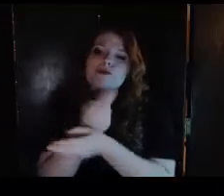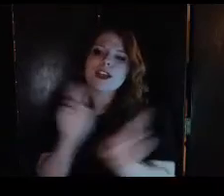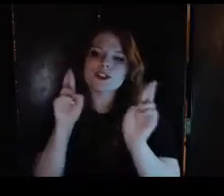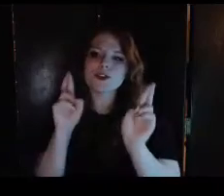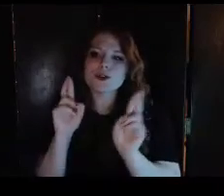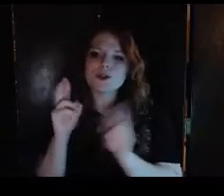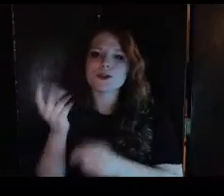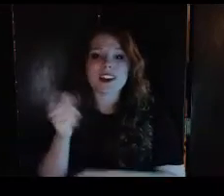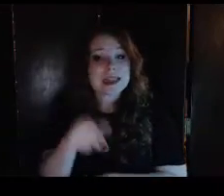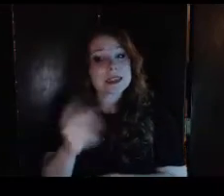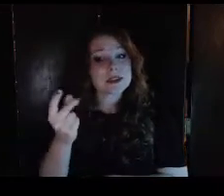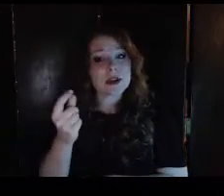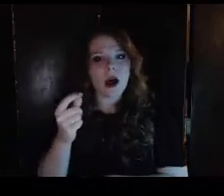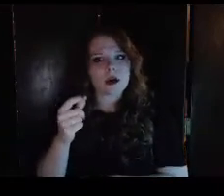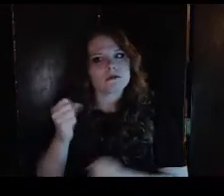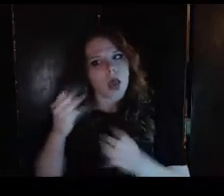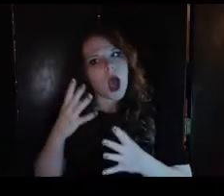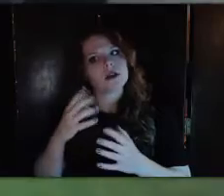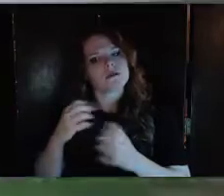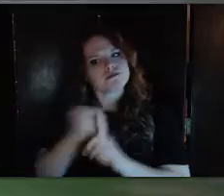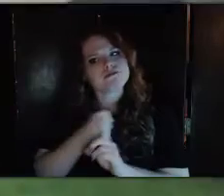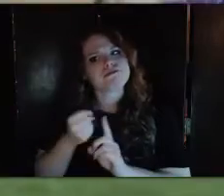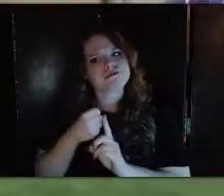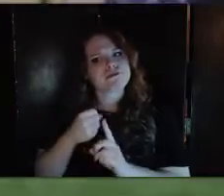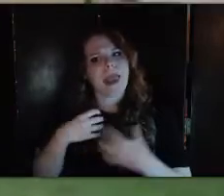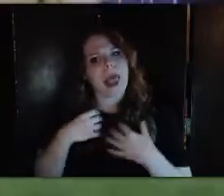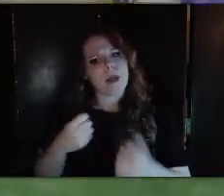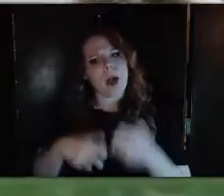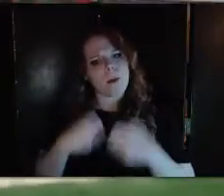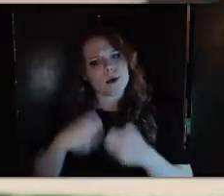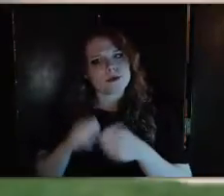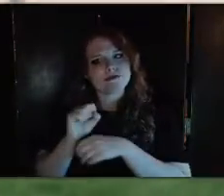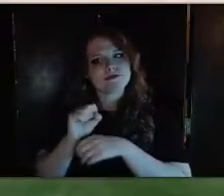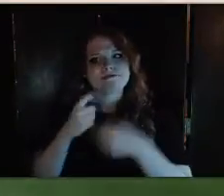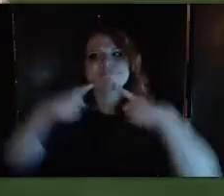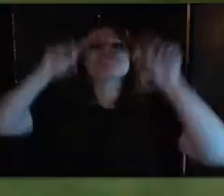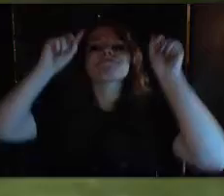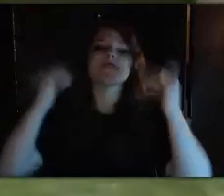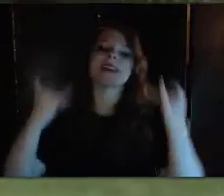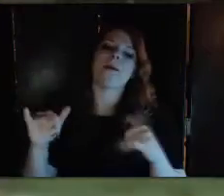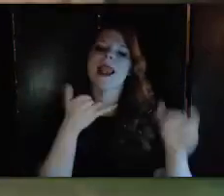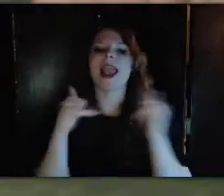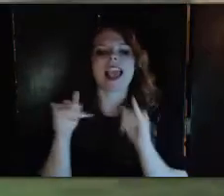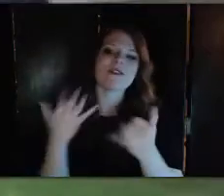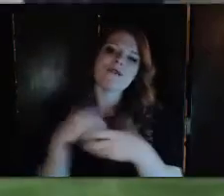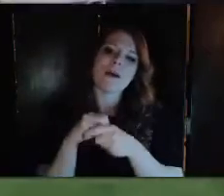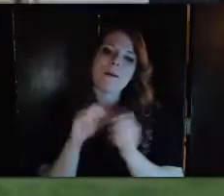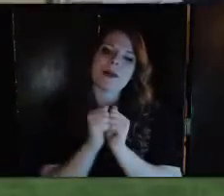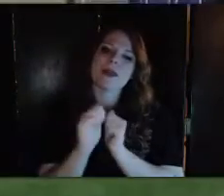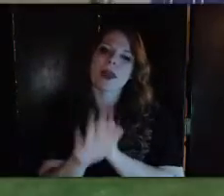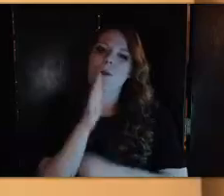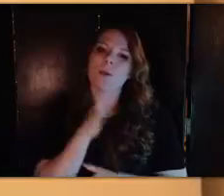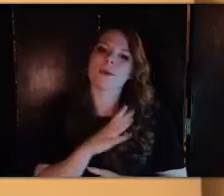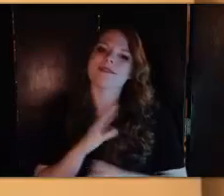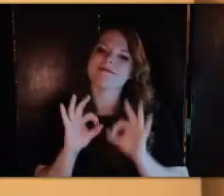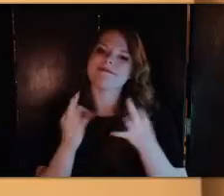owner says the pooch has overcome a lot of mistreatment and health issues, but now is a playful, loving part of her family.